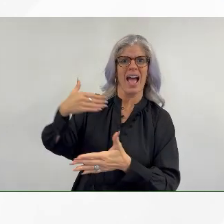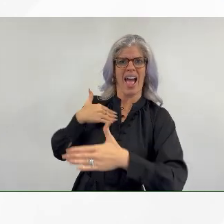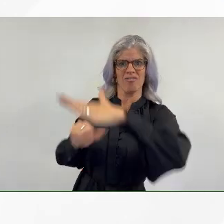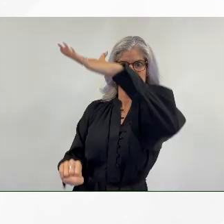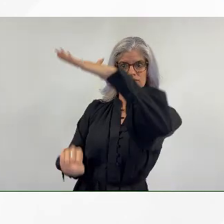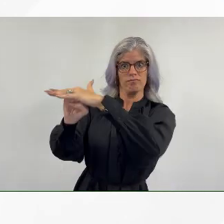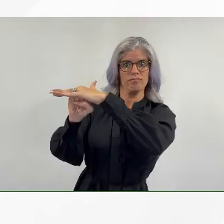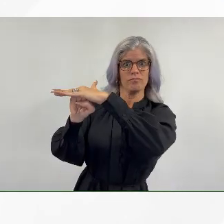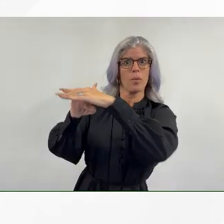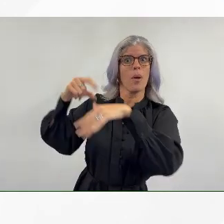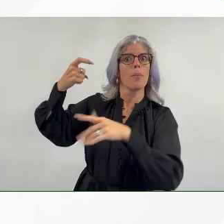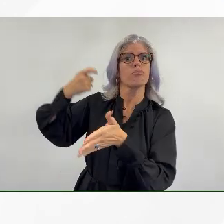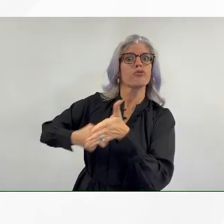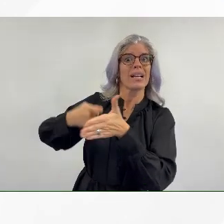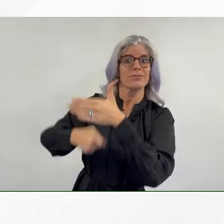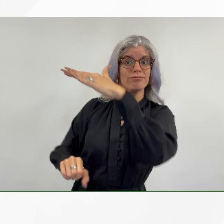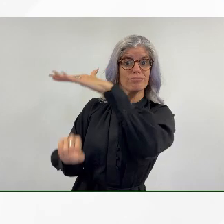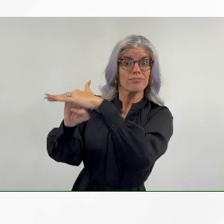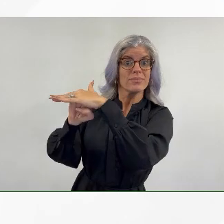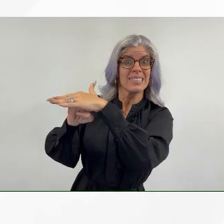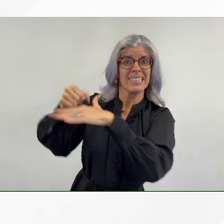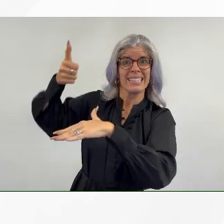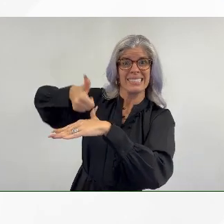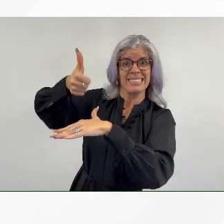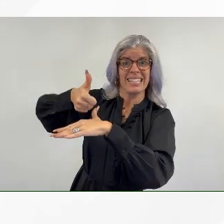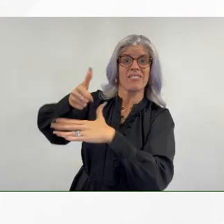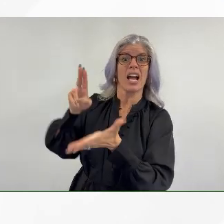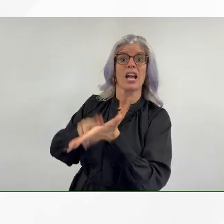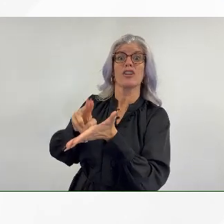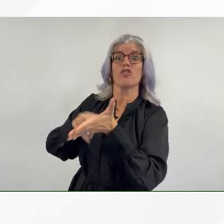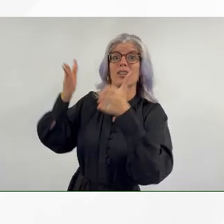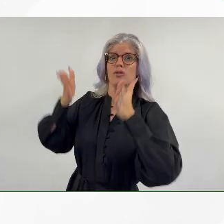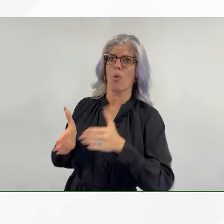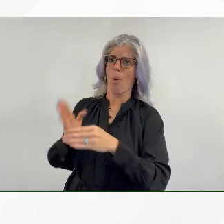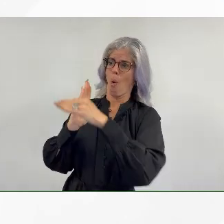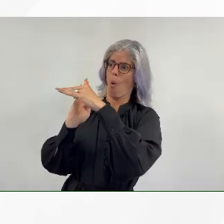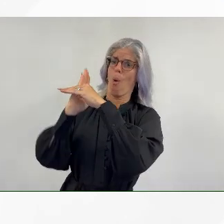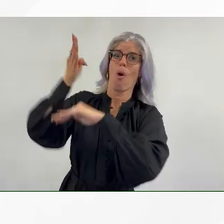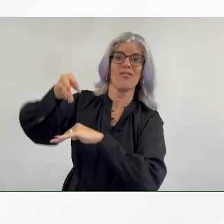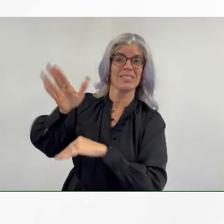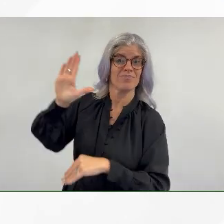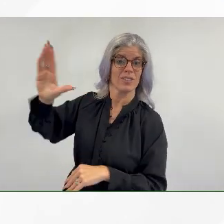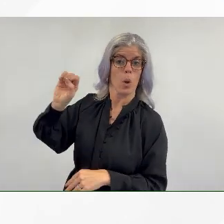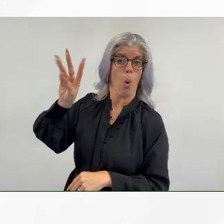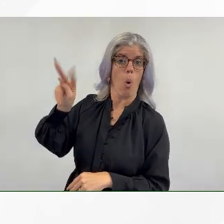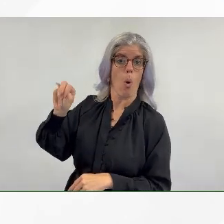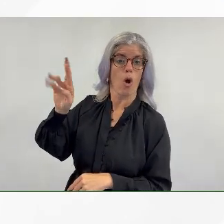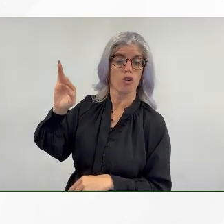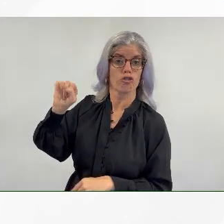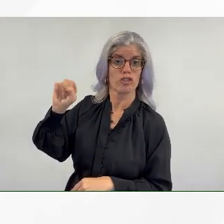should define the scope of work as soon as possible to enable procurement of a more acceptable type of contract.